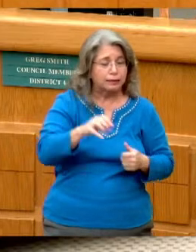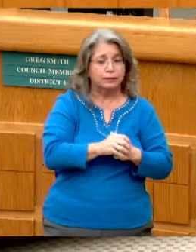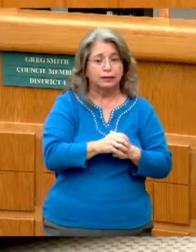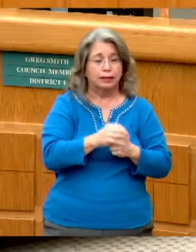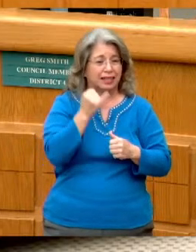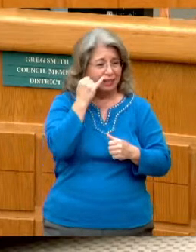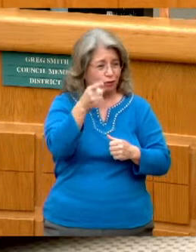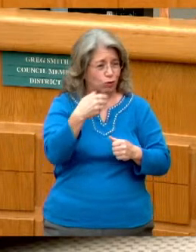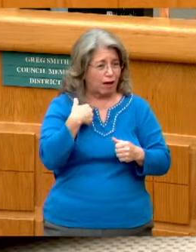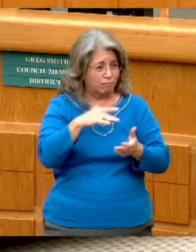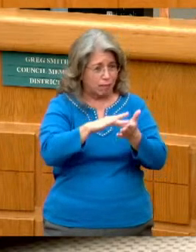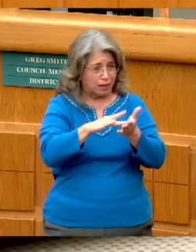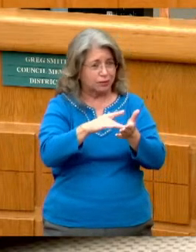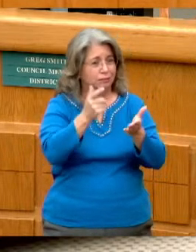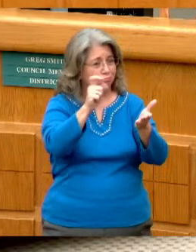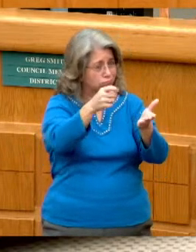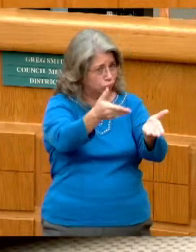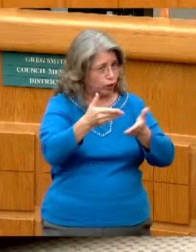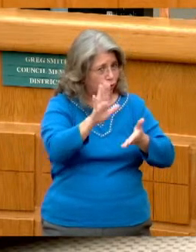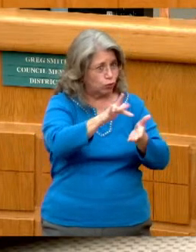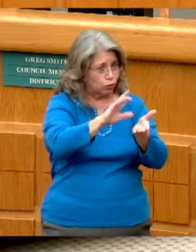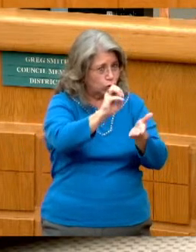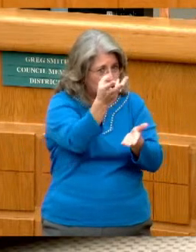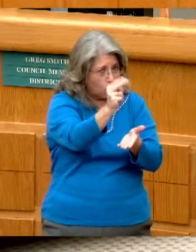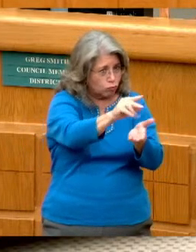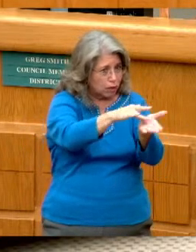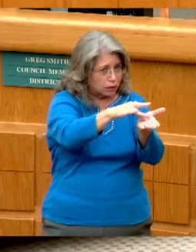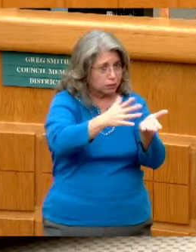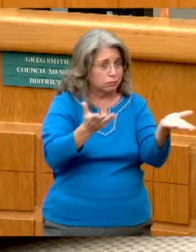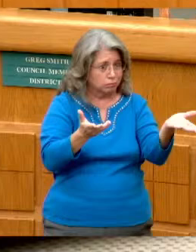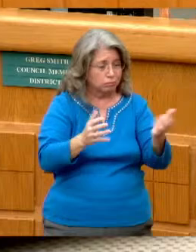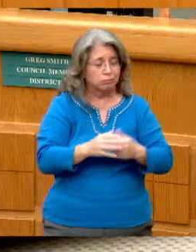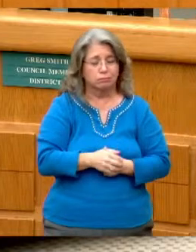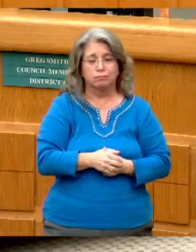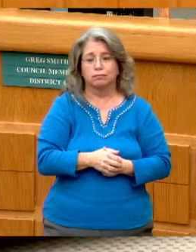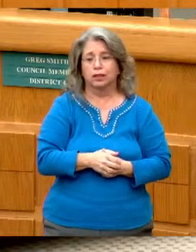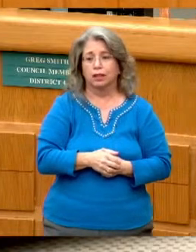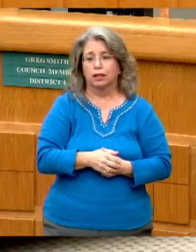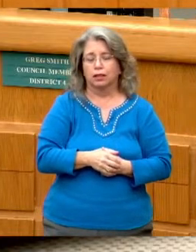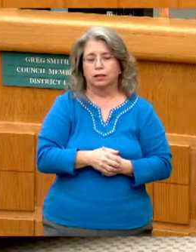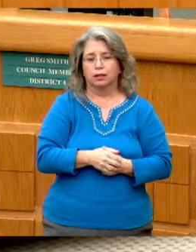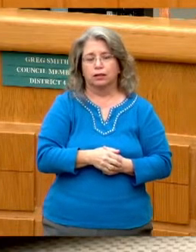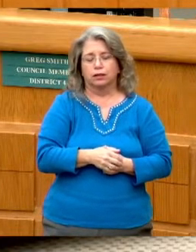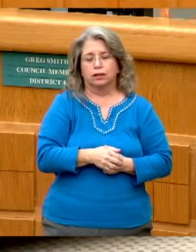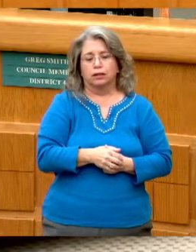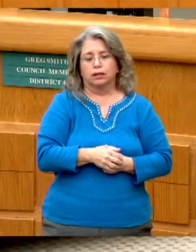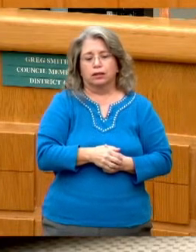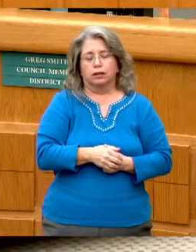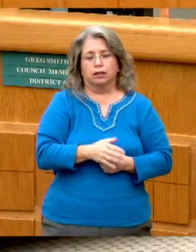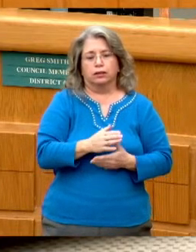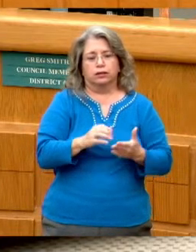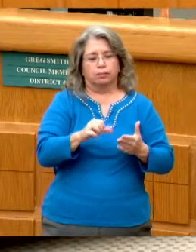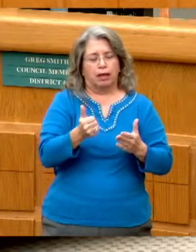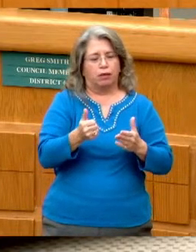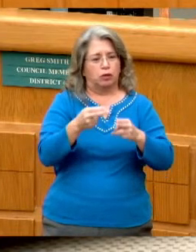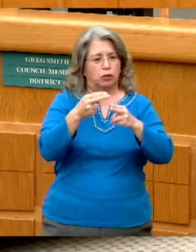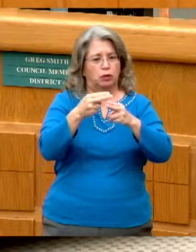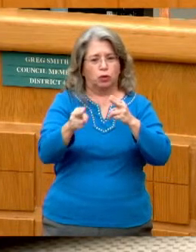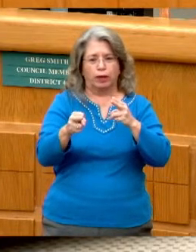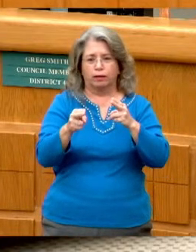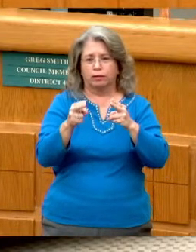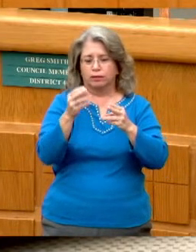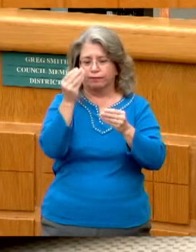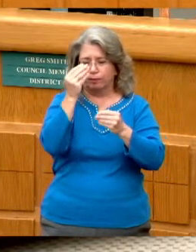on medications, to bring enough of that as well. Just some other quick sound bites here that we got from our health